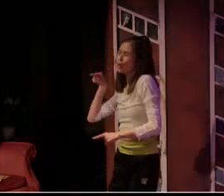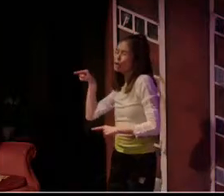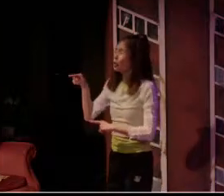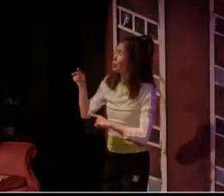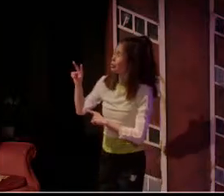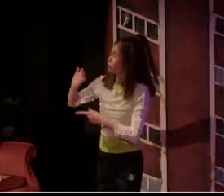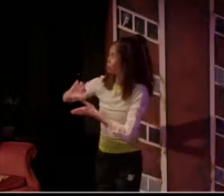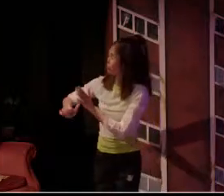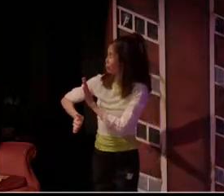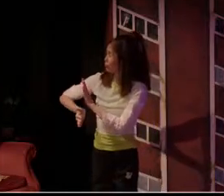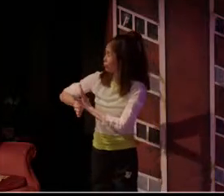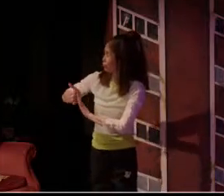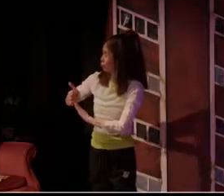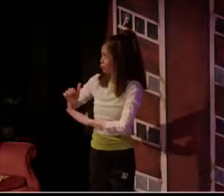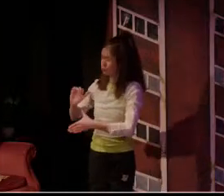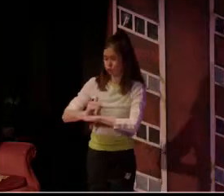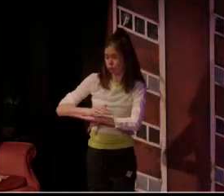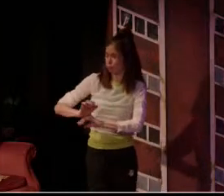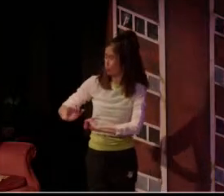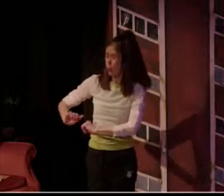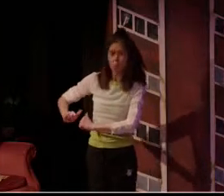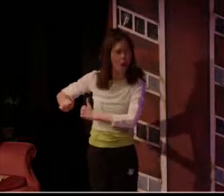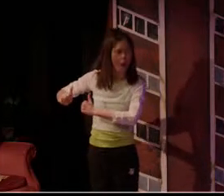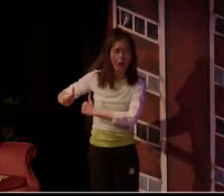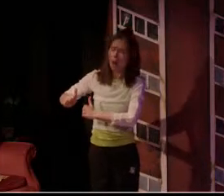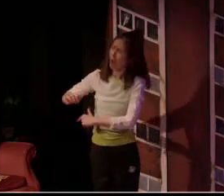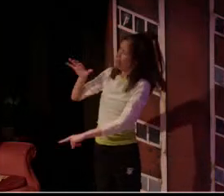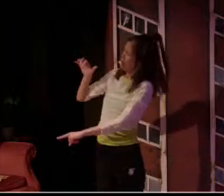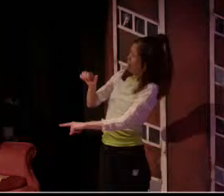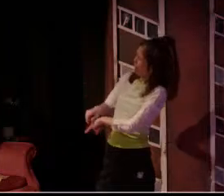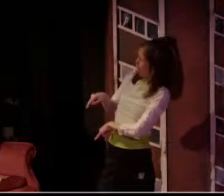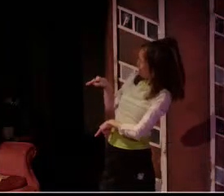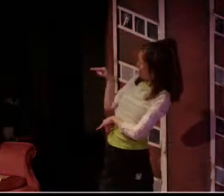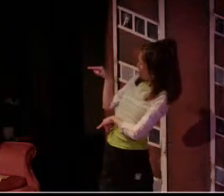herself. Too noble for this place.